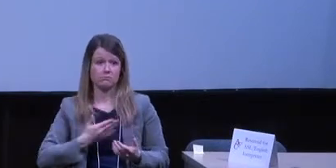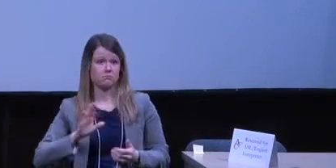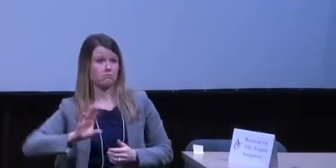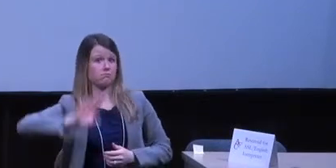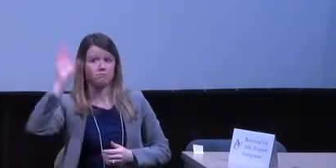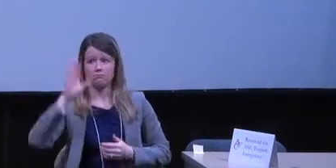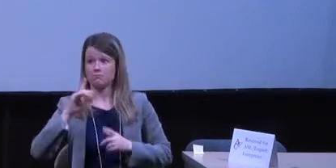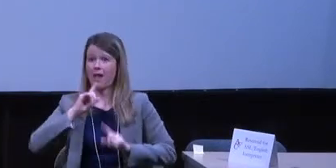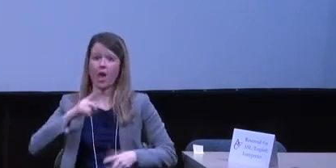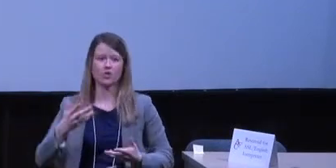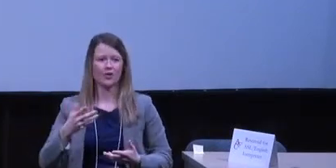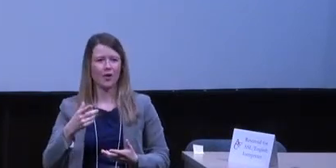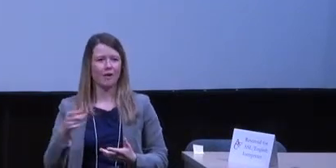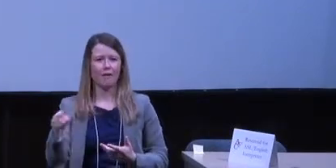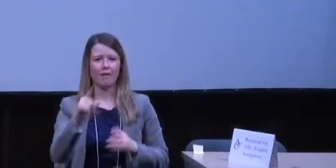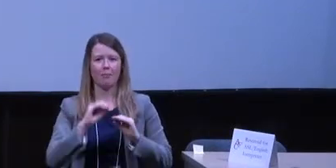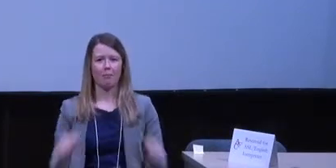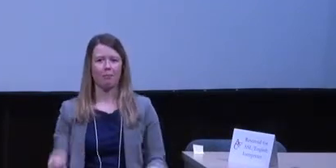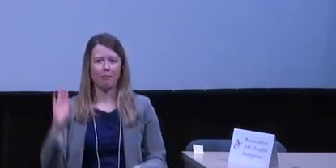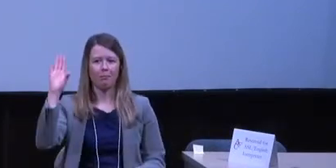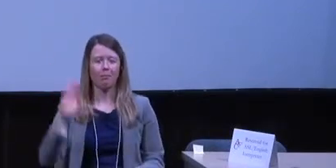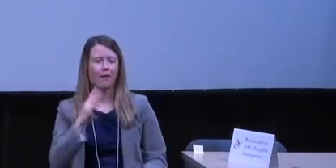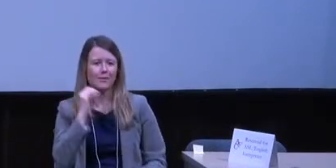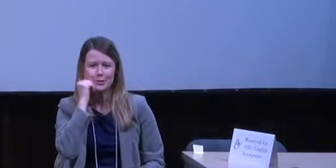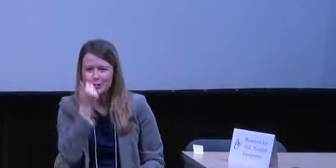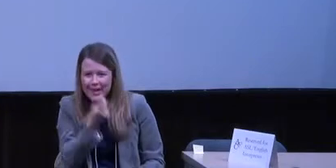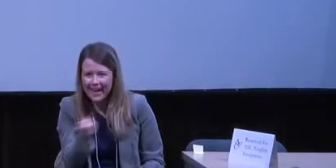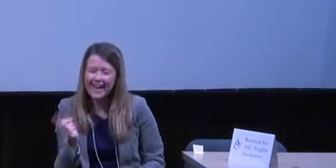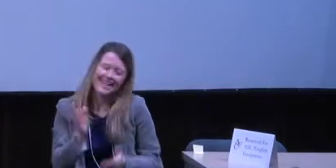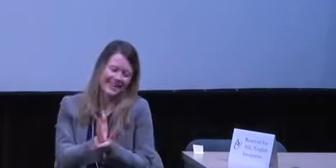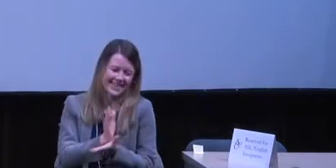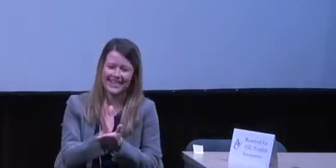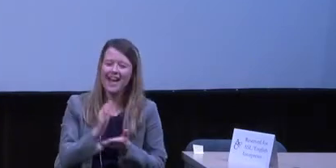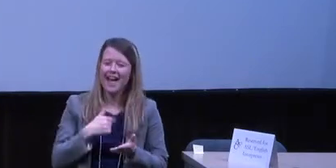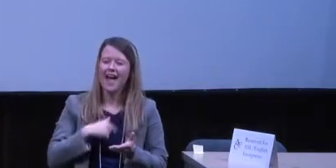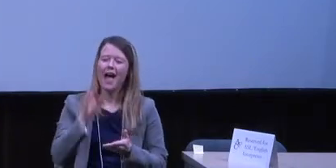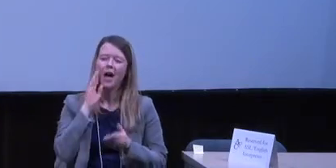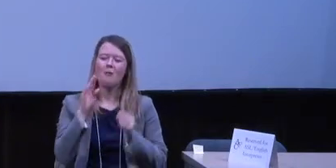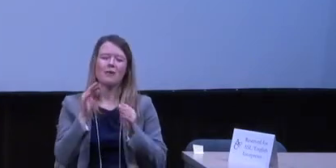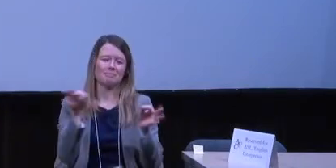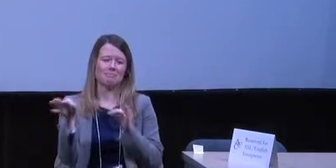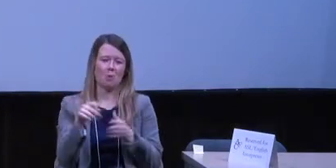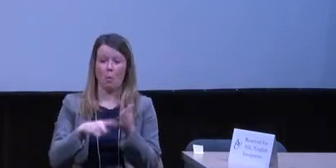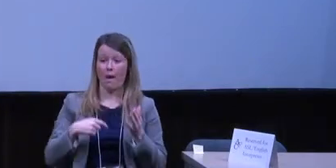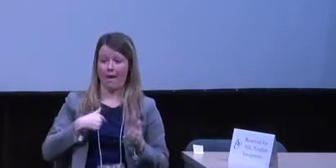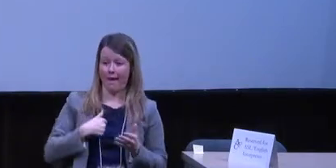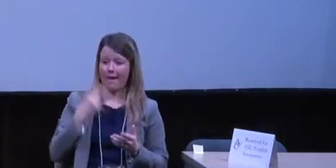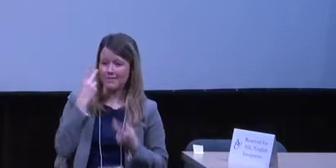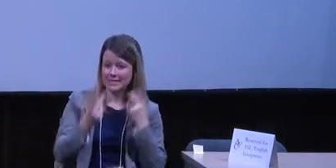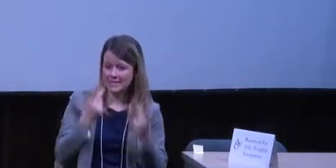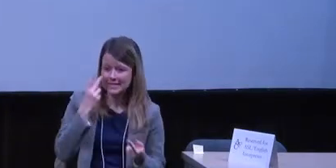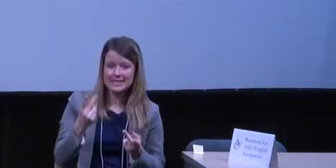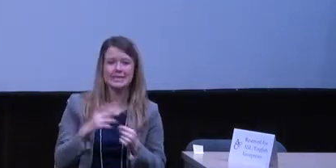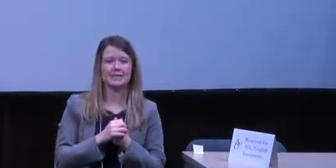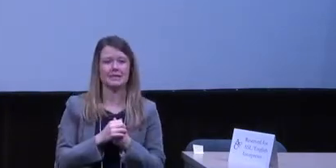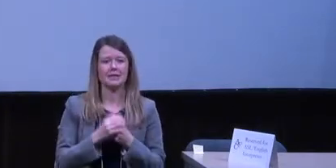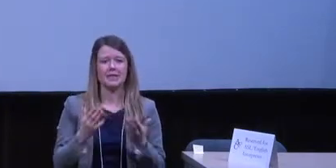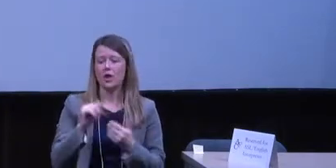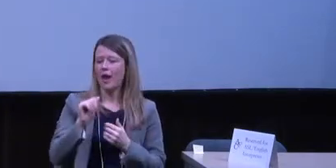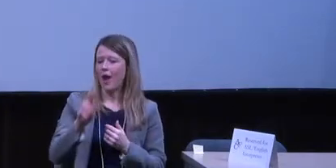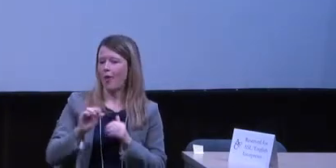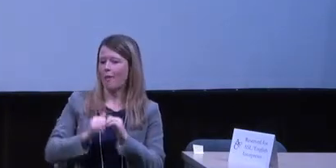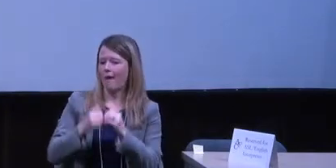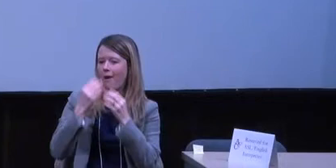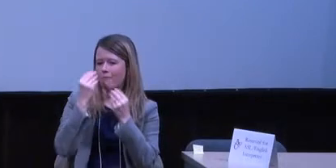Shy group, okay. So we'll go through some of the things that I've seen and I've come across at AU, how information is